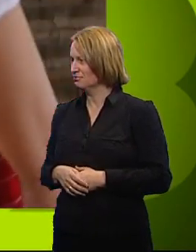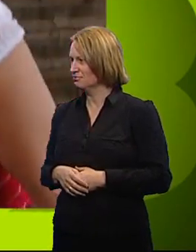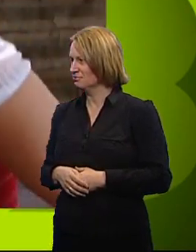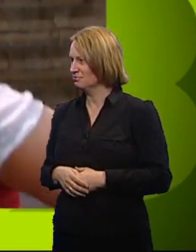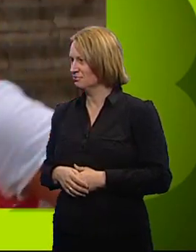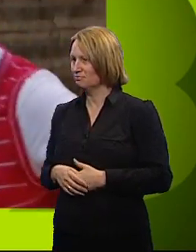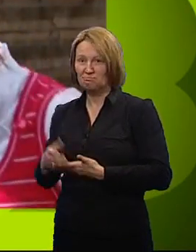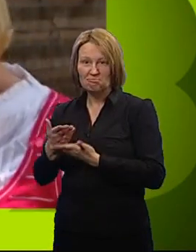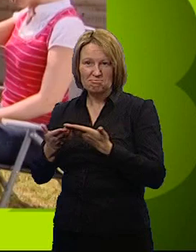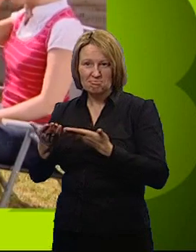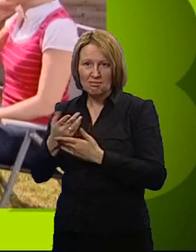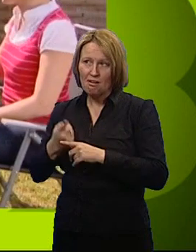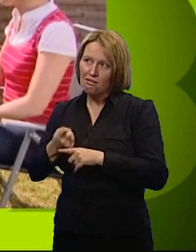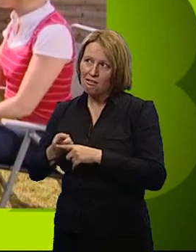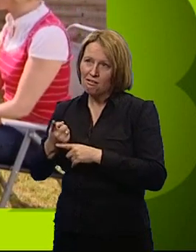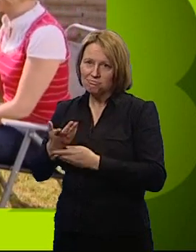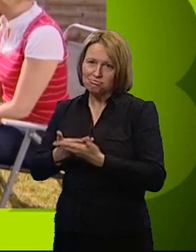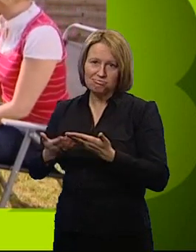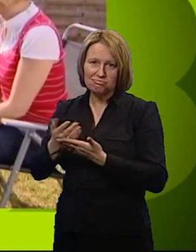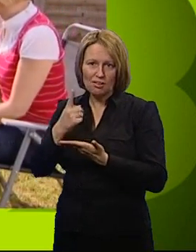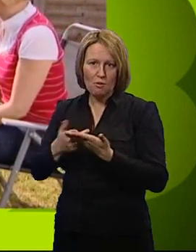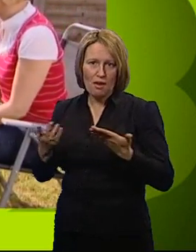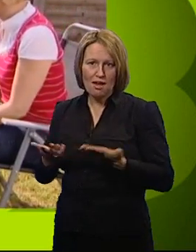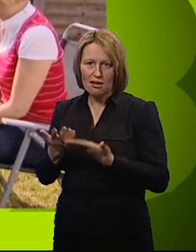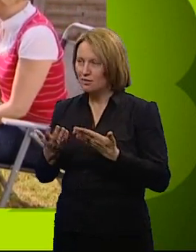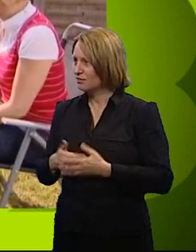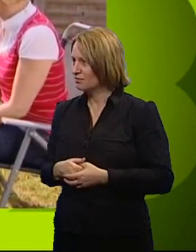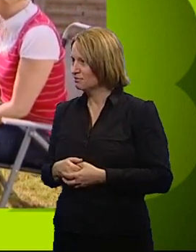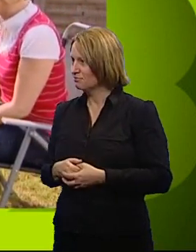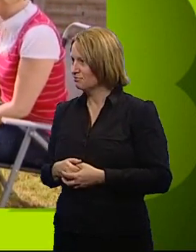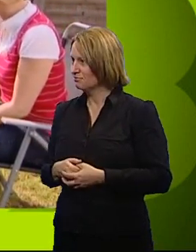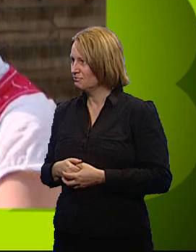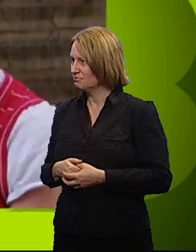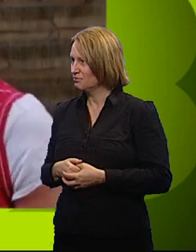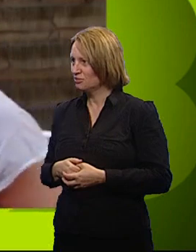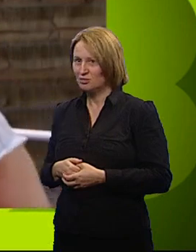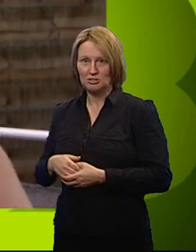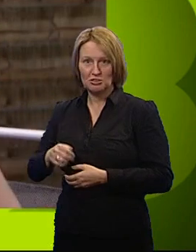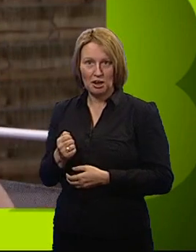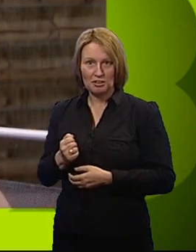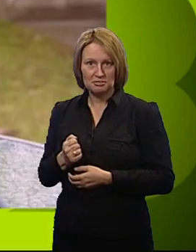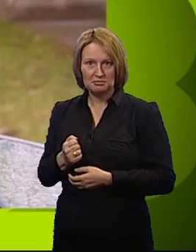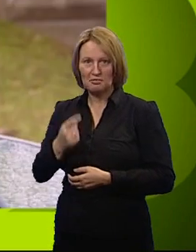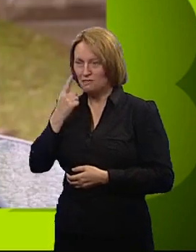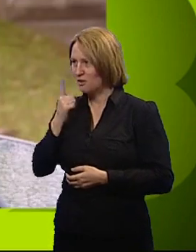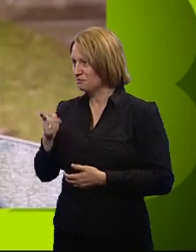You guys are taking forever. Which break are you going to go on? Scotland. Scotland. Consider it